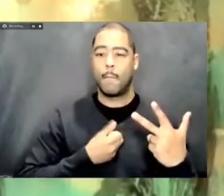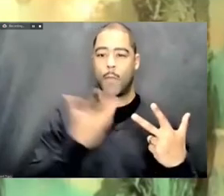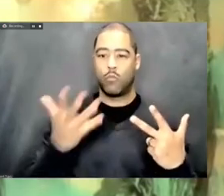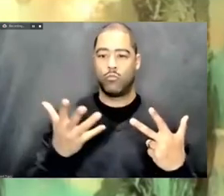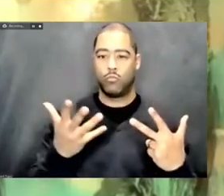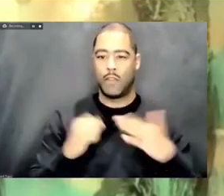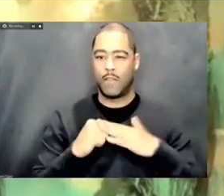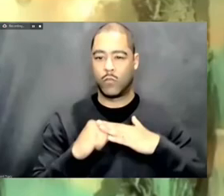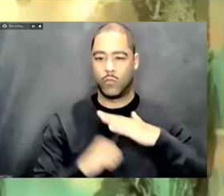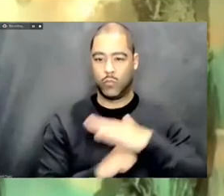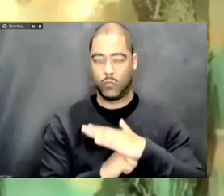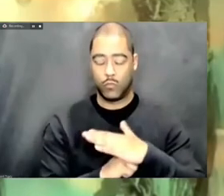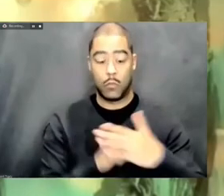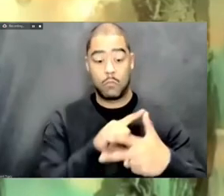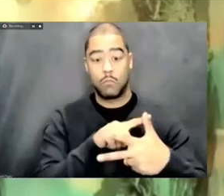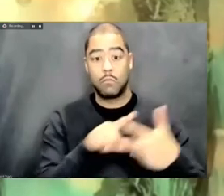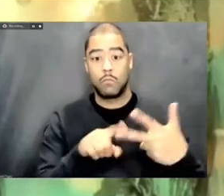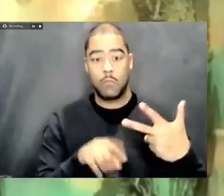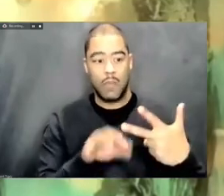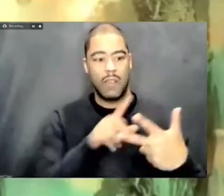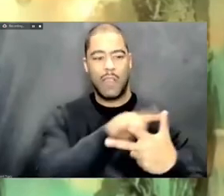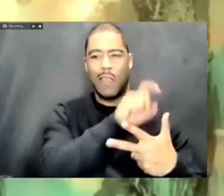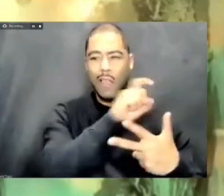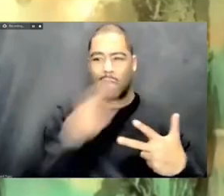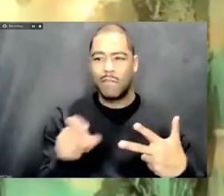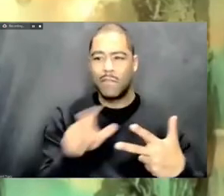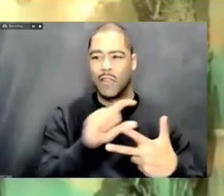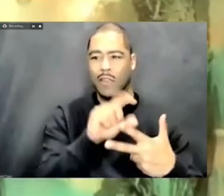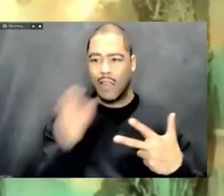possible. Without that funding and support,